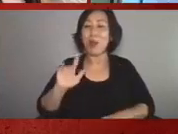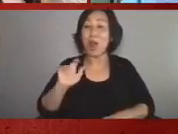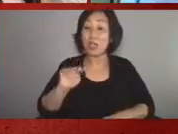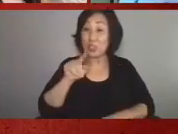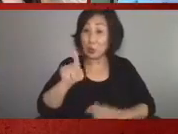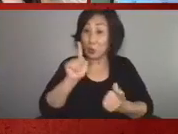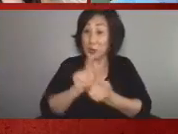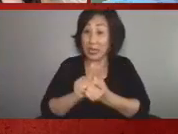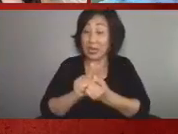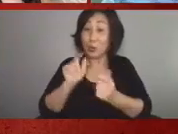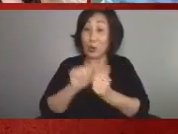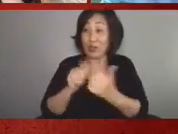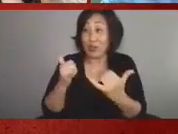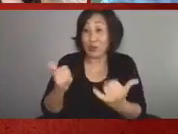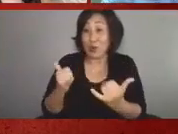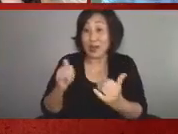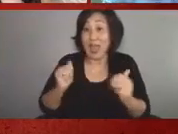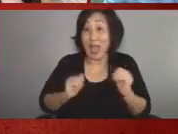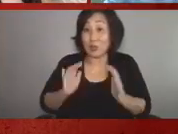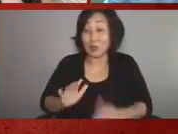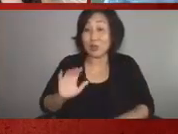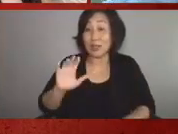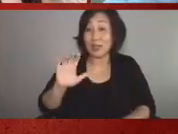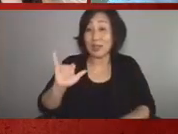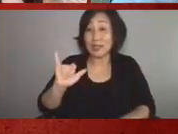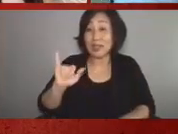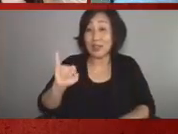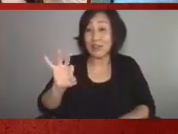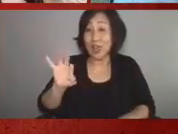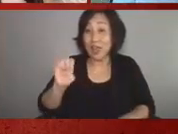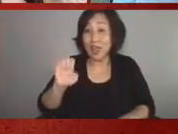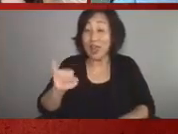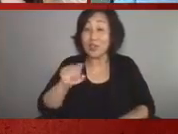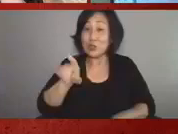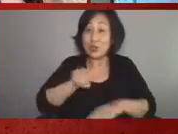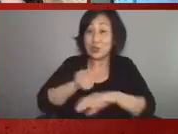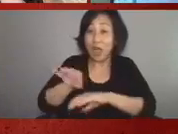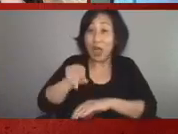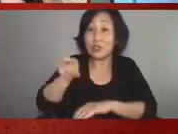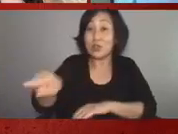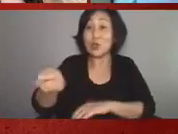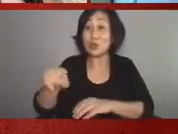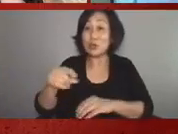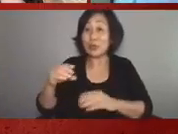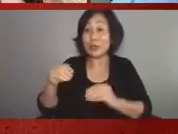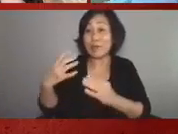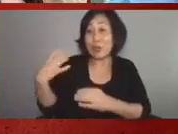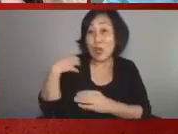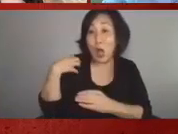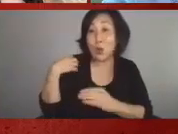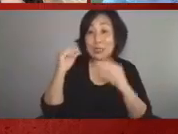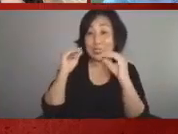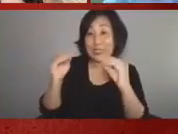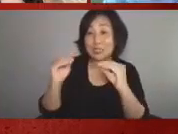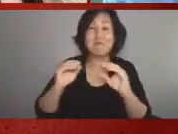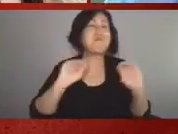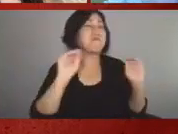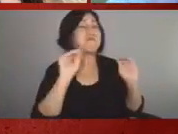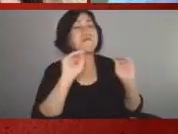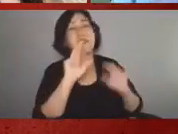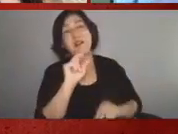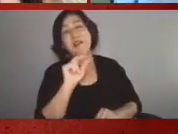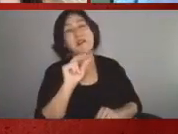Mulan. But did you meet with her and did you give her any advice or kind of